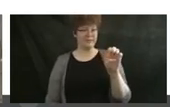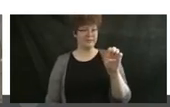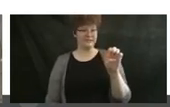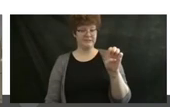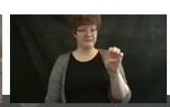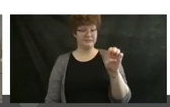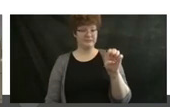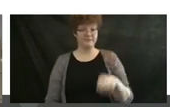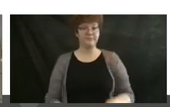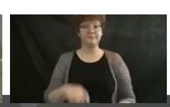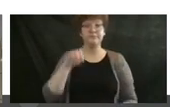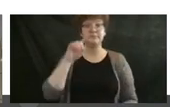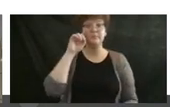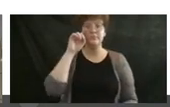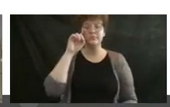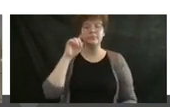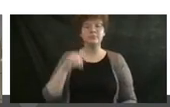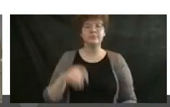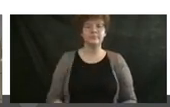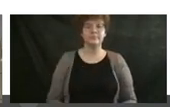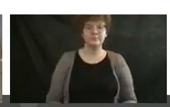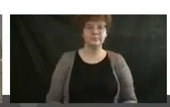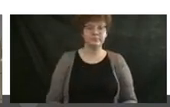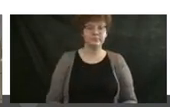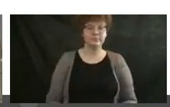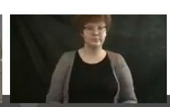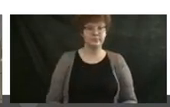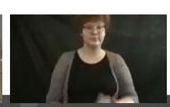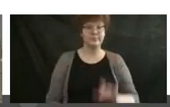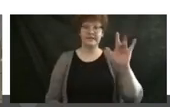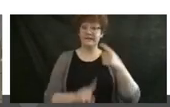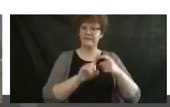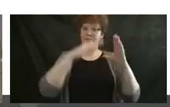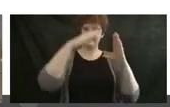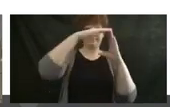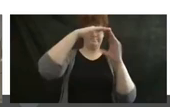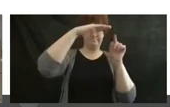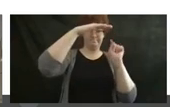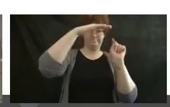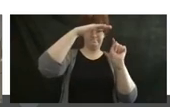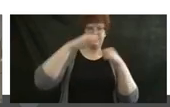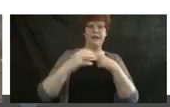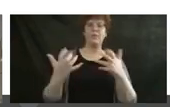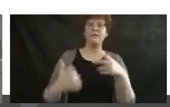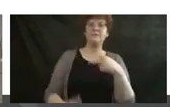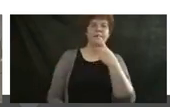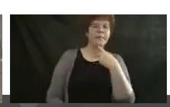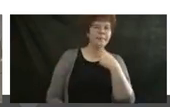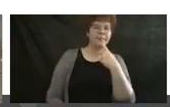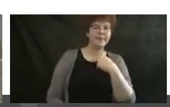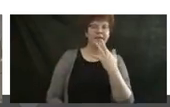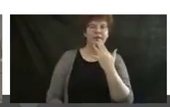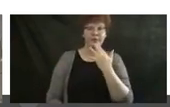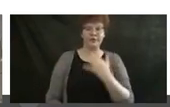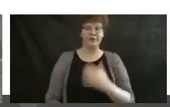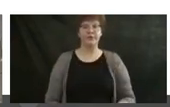just cancel. Let me click from here. And I want this to be this pink color. And I'm gonna flip it so that